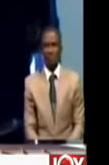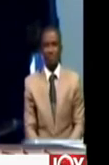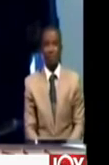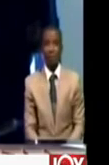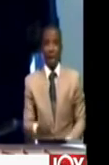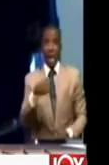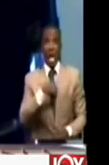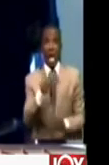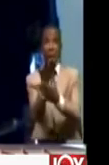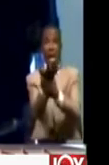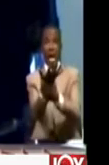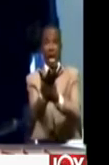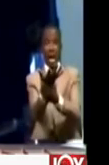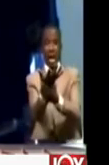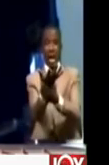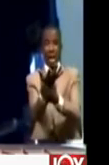I did not.